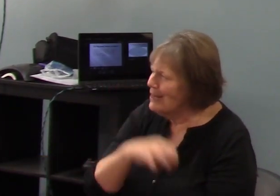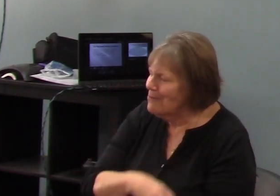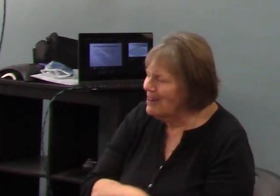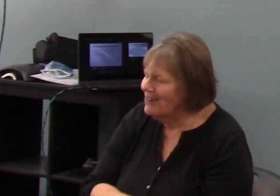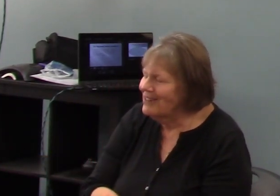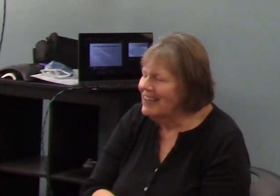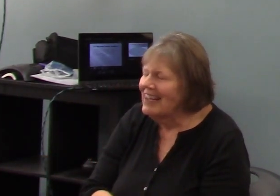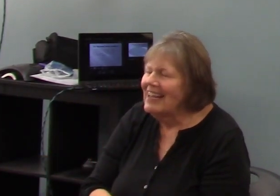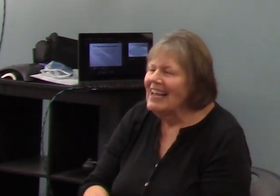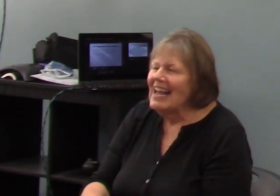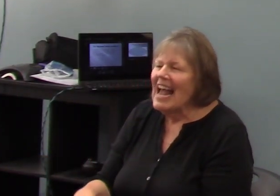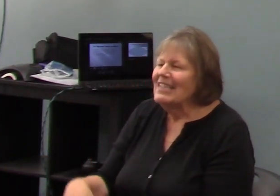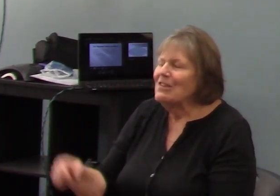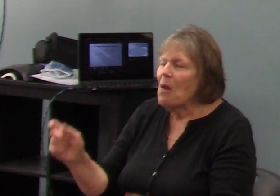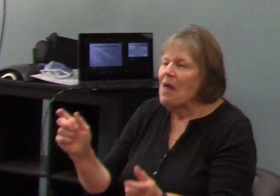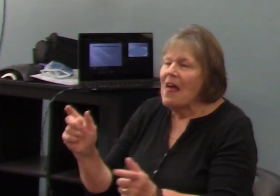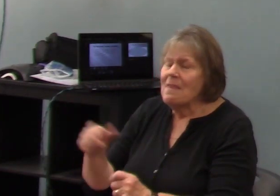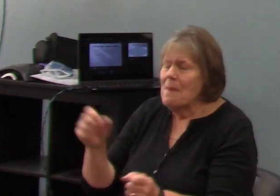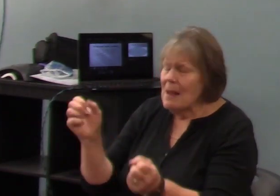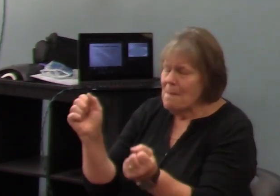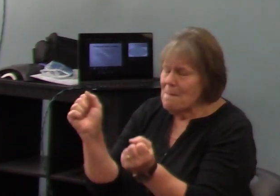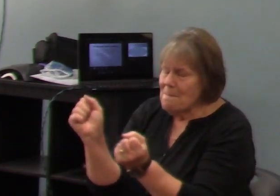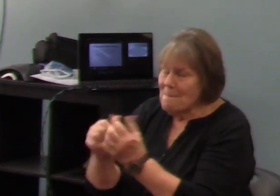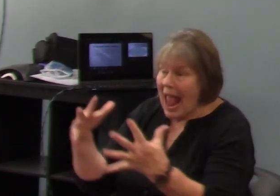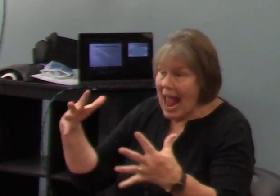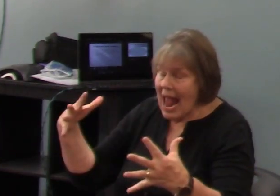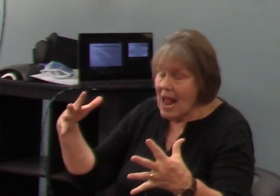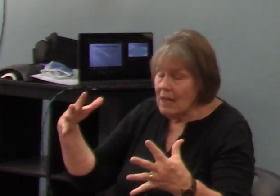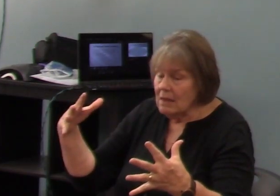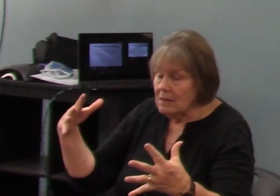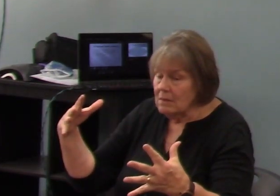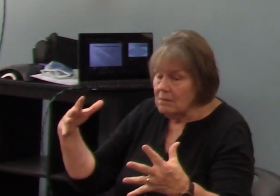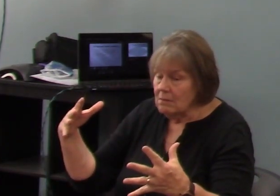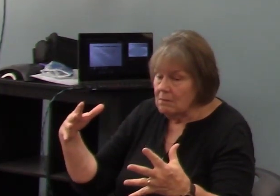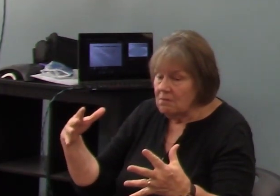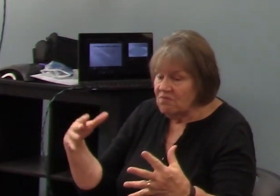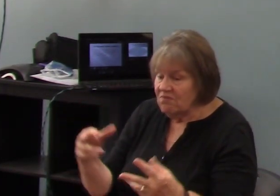the Big Bang, there's no reason either of these things should be true.